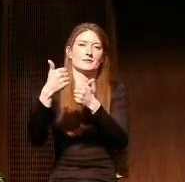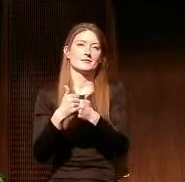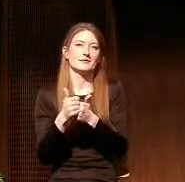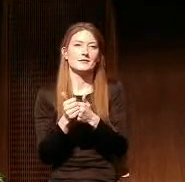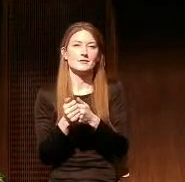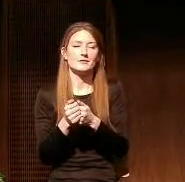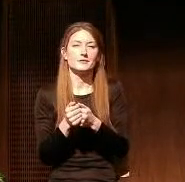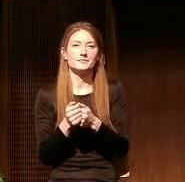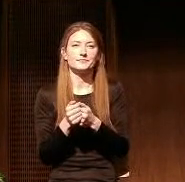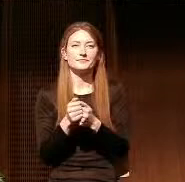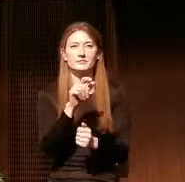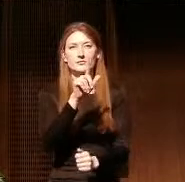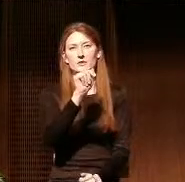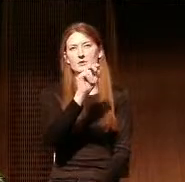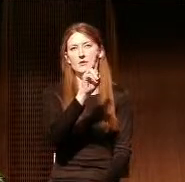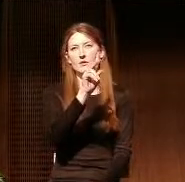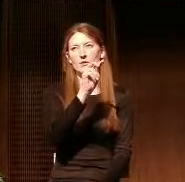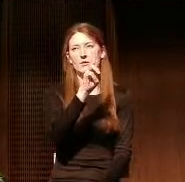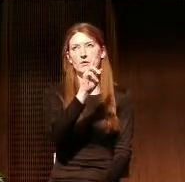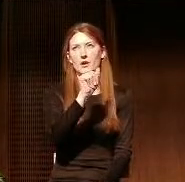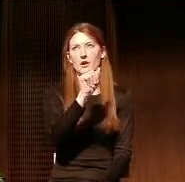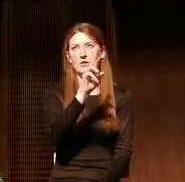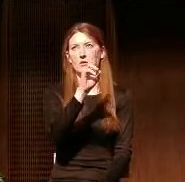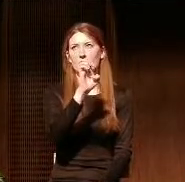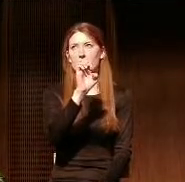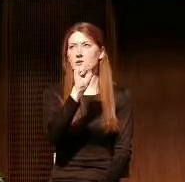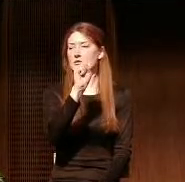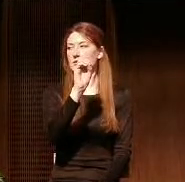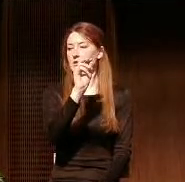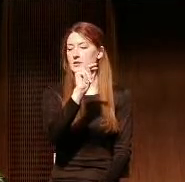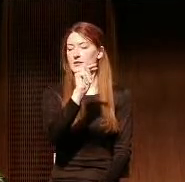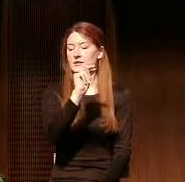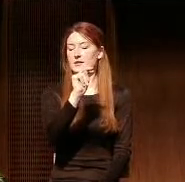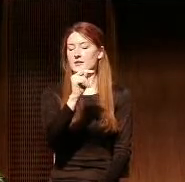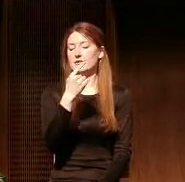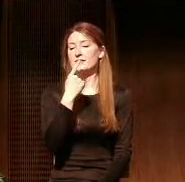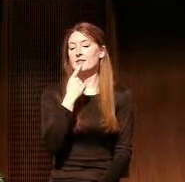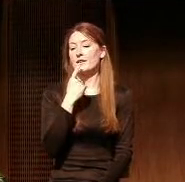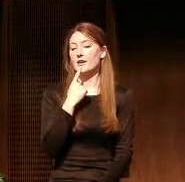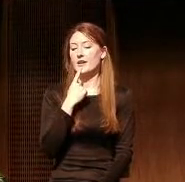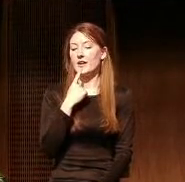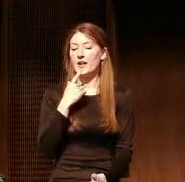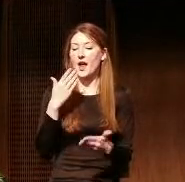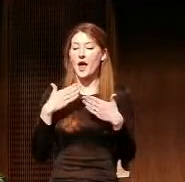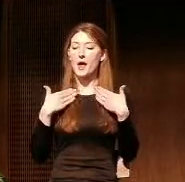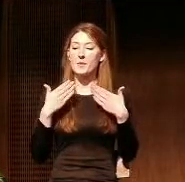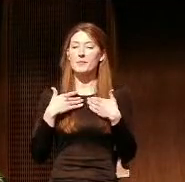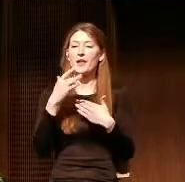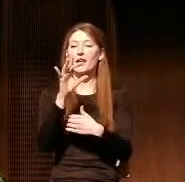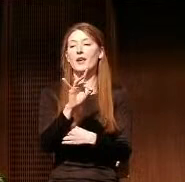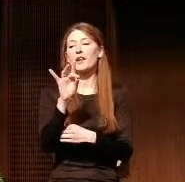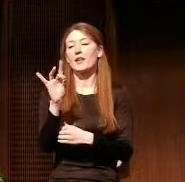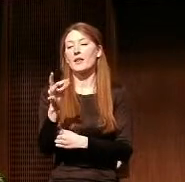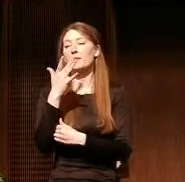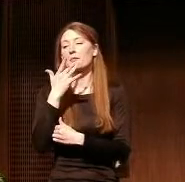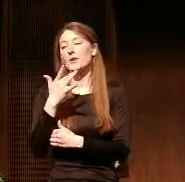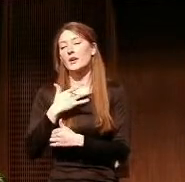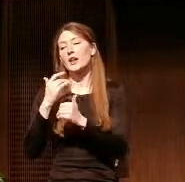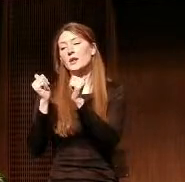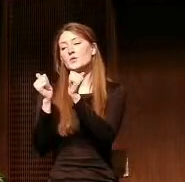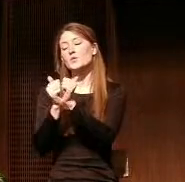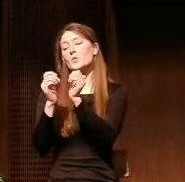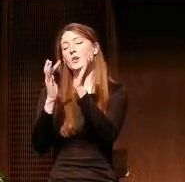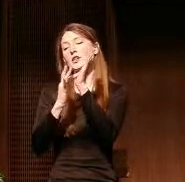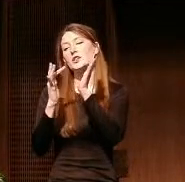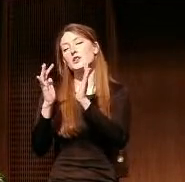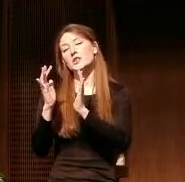Laurie Reason said, "Happy 88th birthday with Jesus, Mr. Yocham,